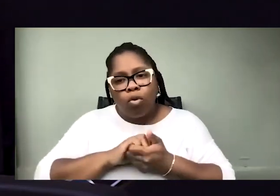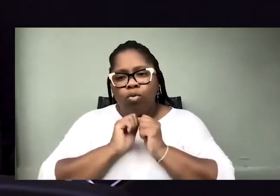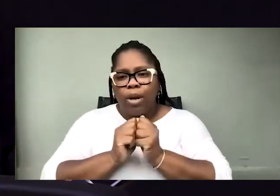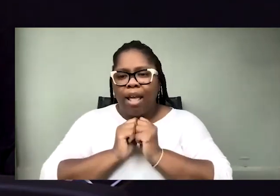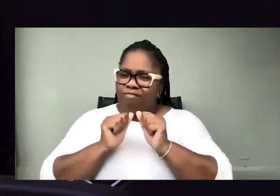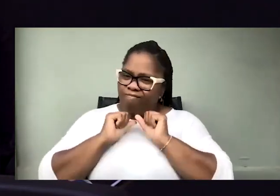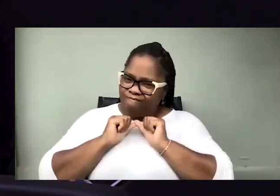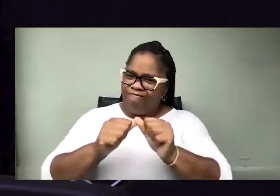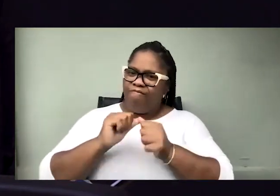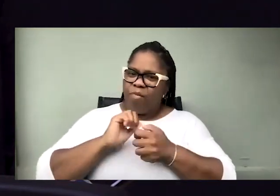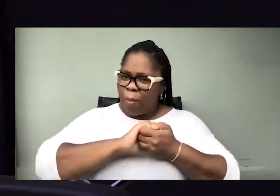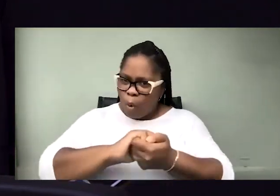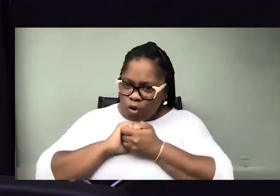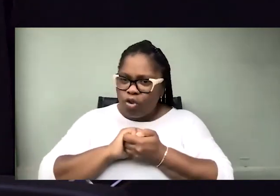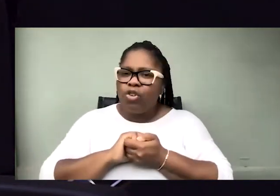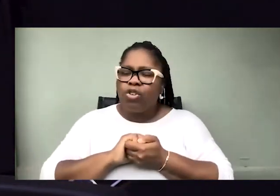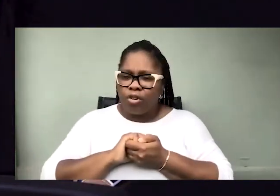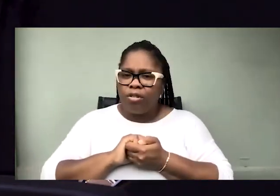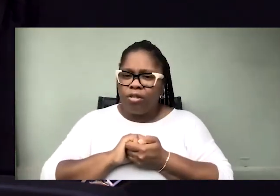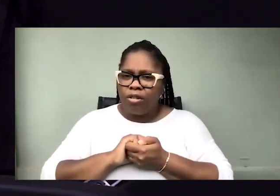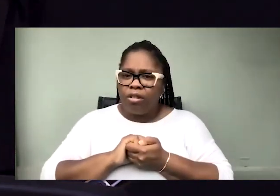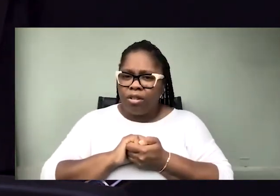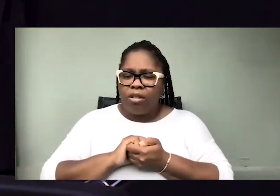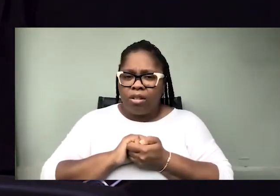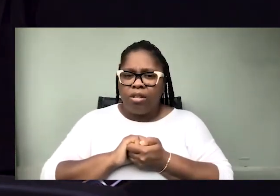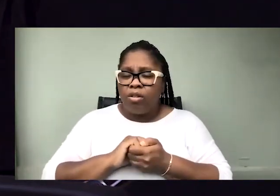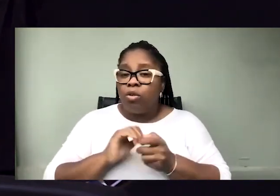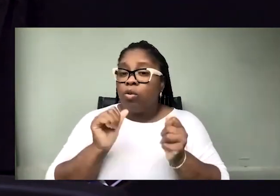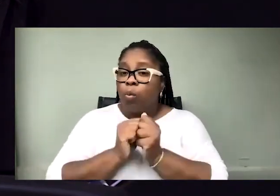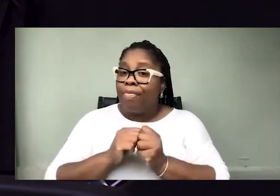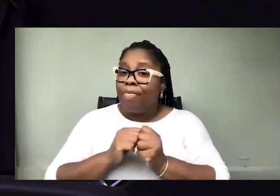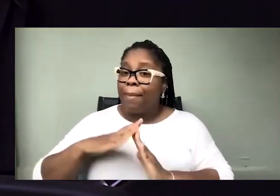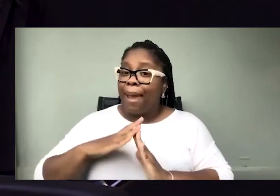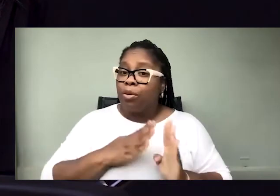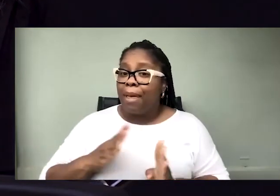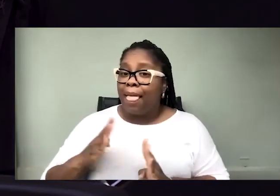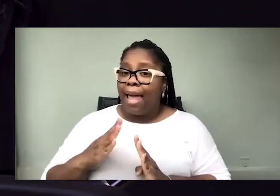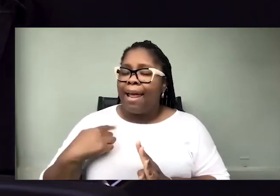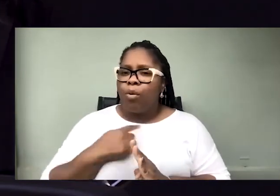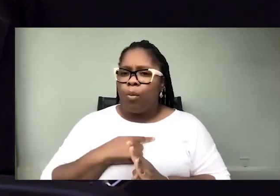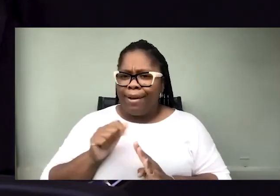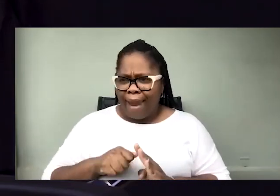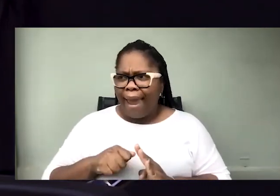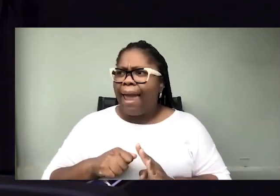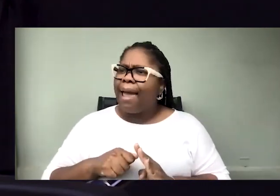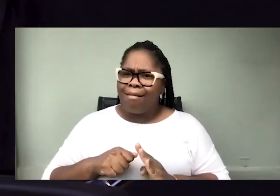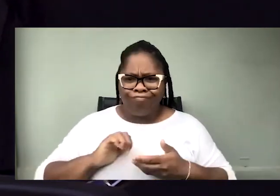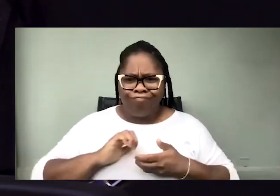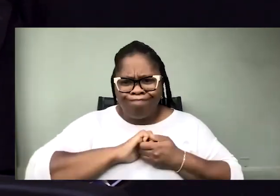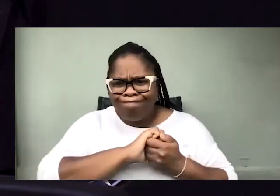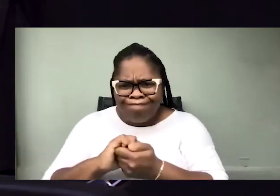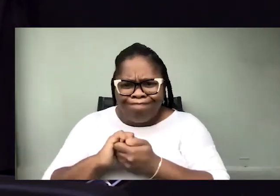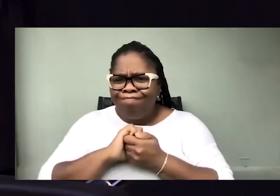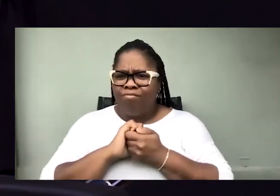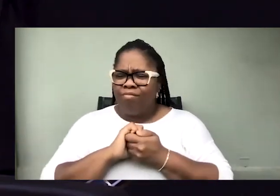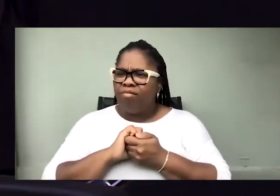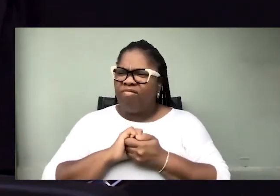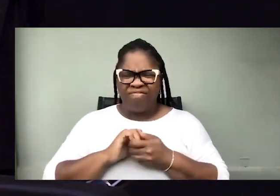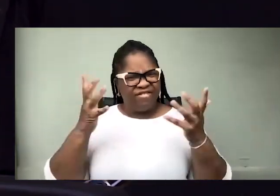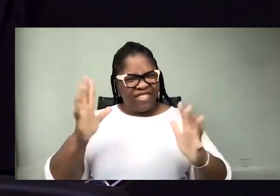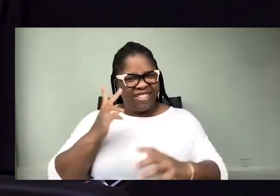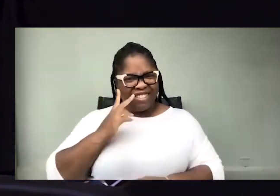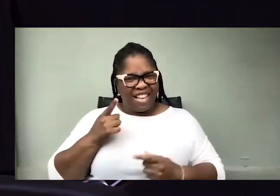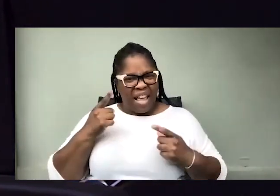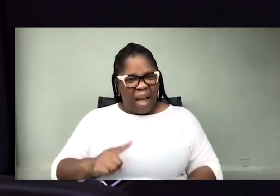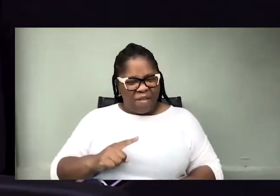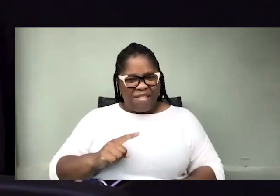that partnership? And so through the master plan, I think that we can bring together meaningful collaboration. We've already seen that, which has